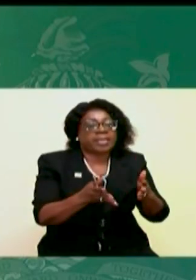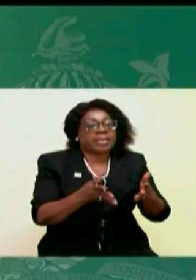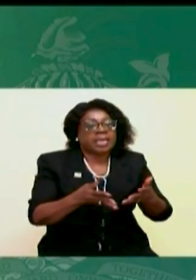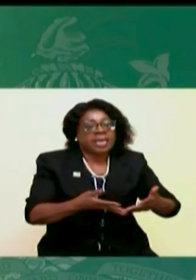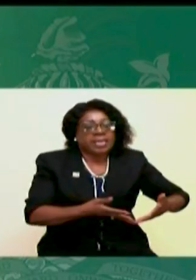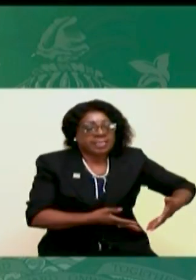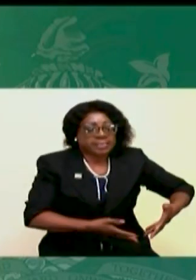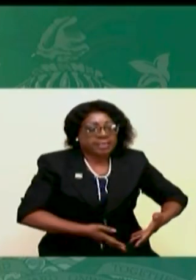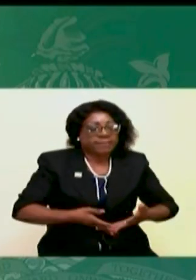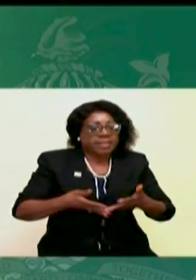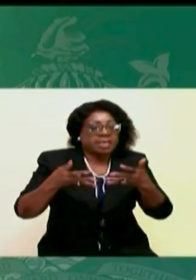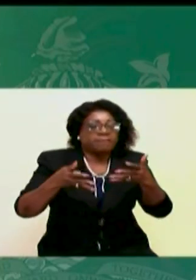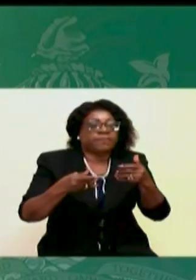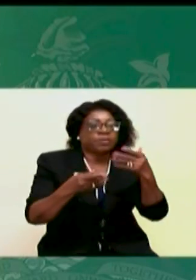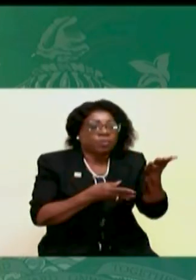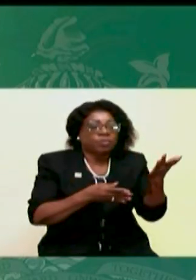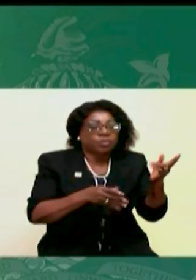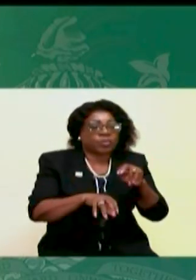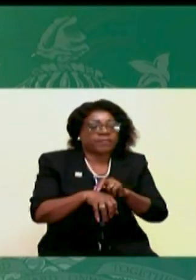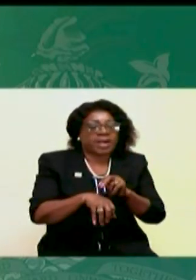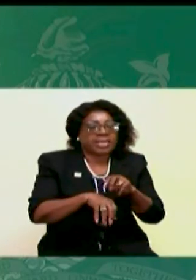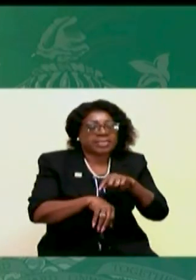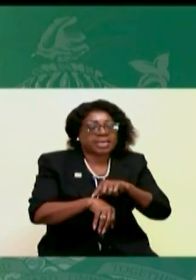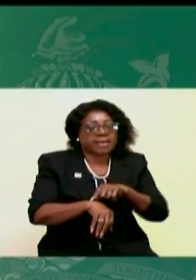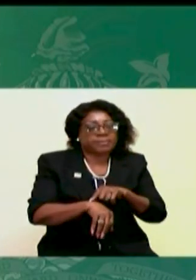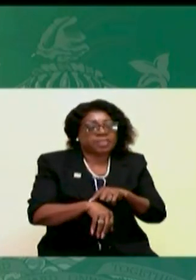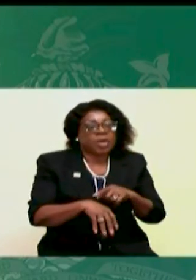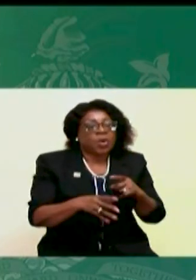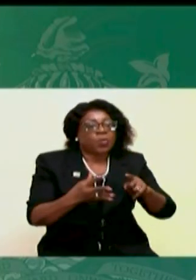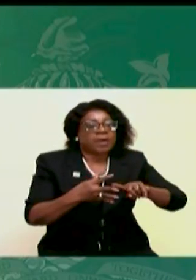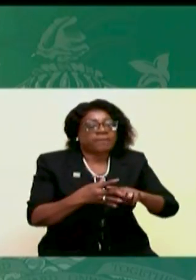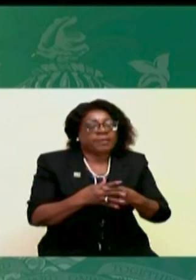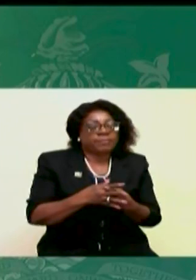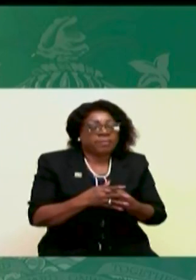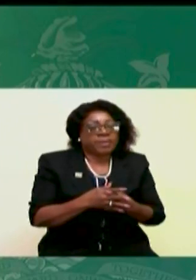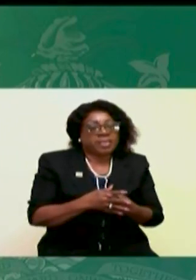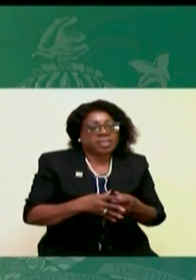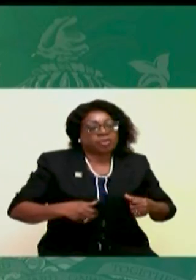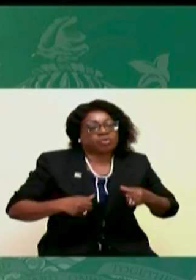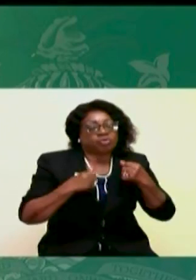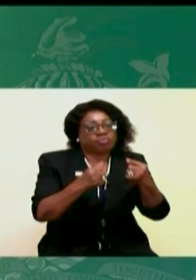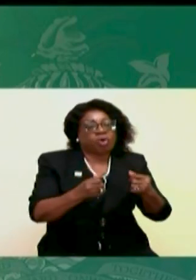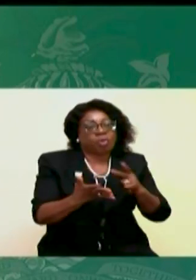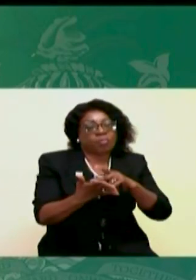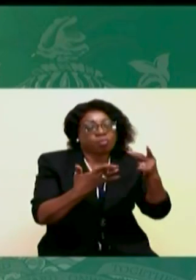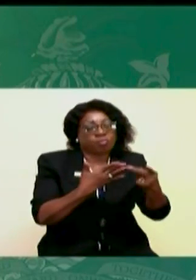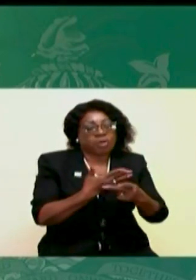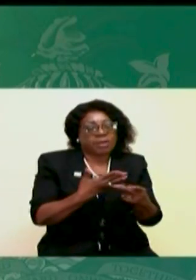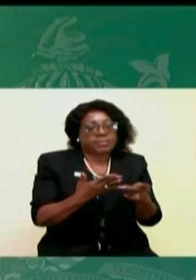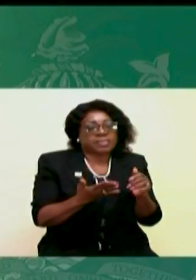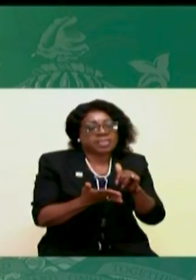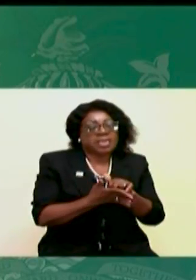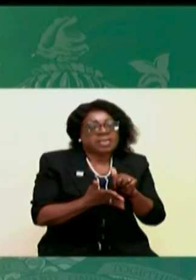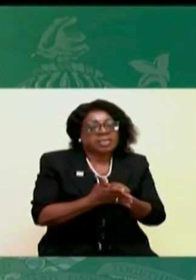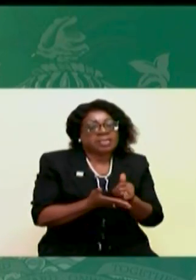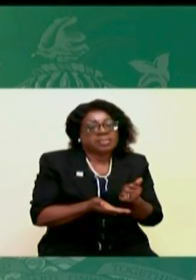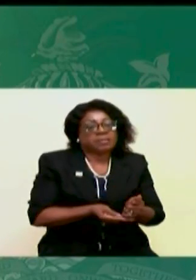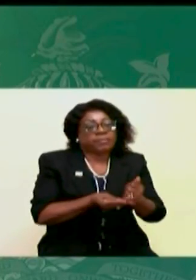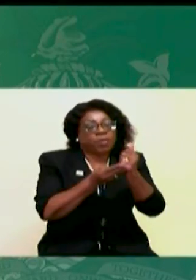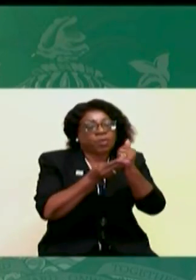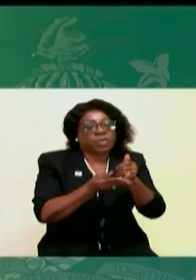for those facing hardships. We have implemented robust programs that support the vulnerable in our communities.